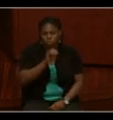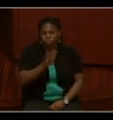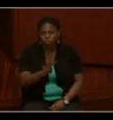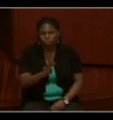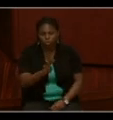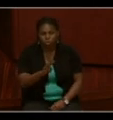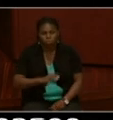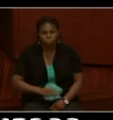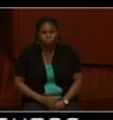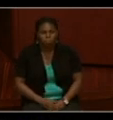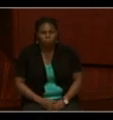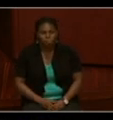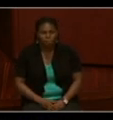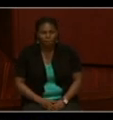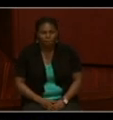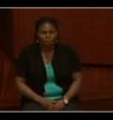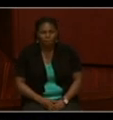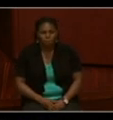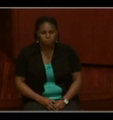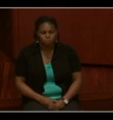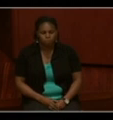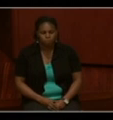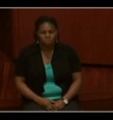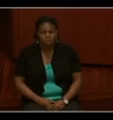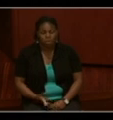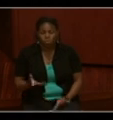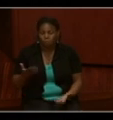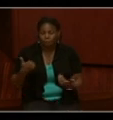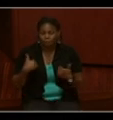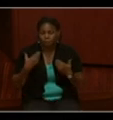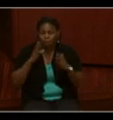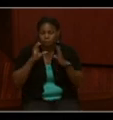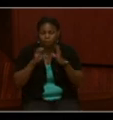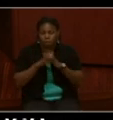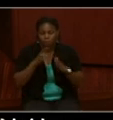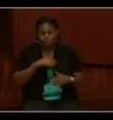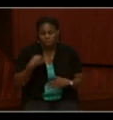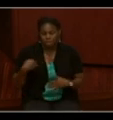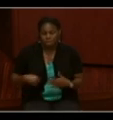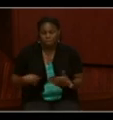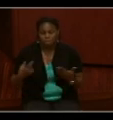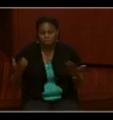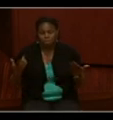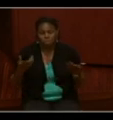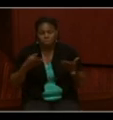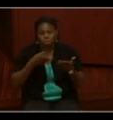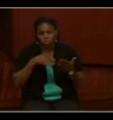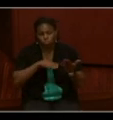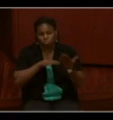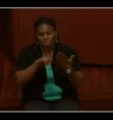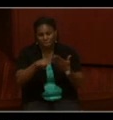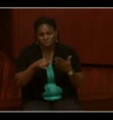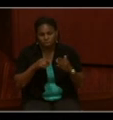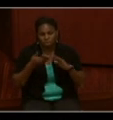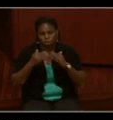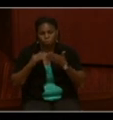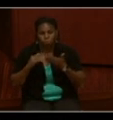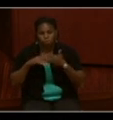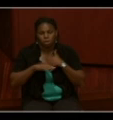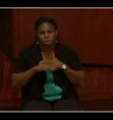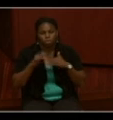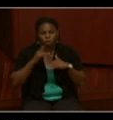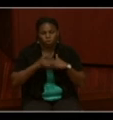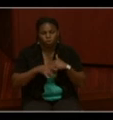really interesting snapshot of the Chinese presence in a community in the early 20th